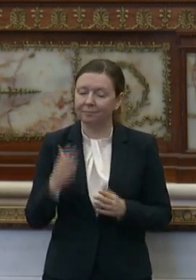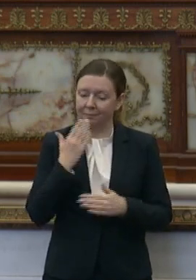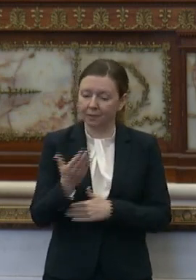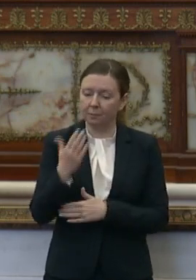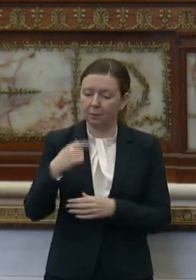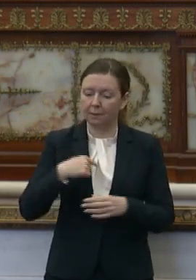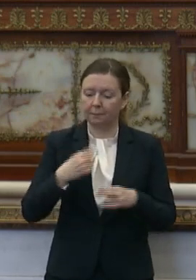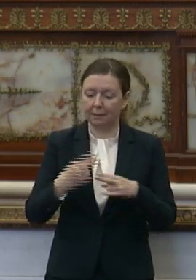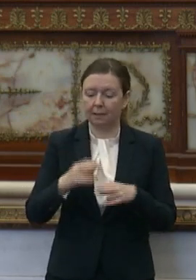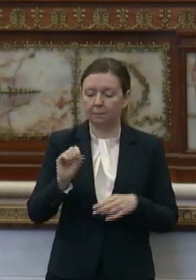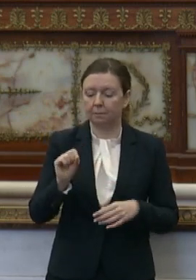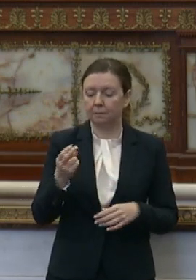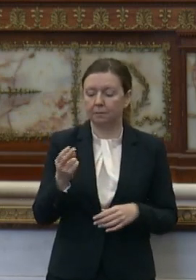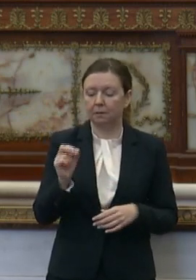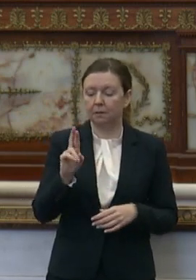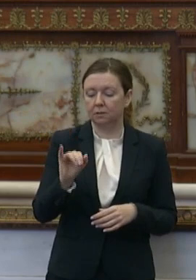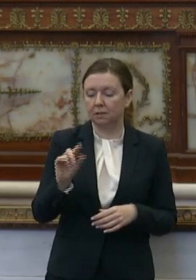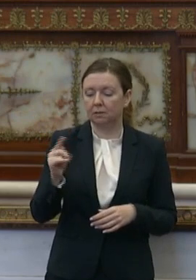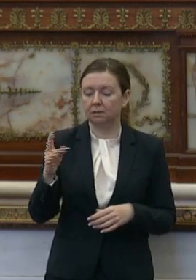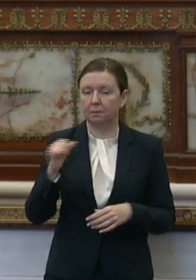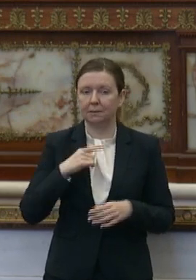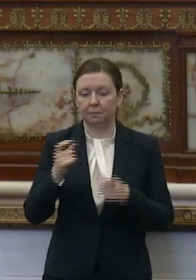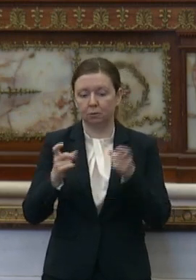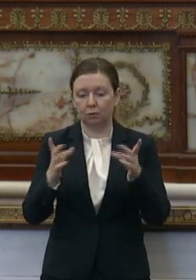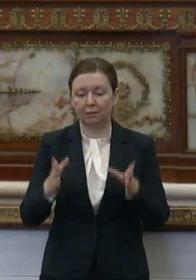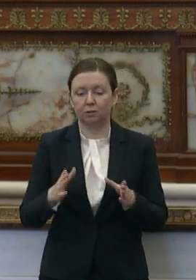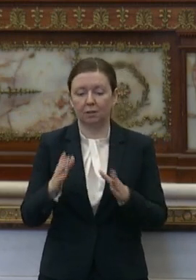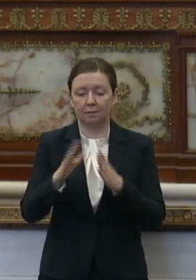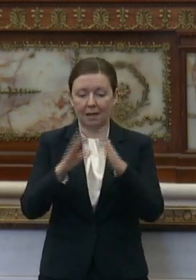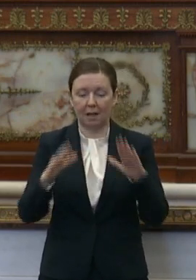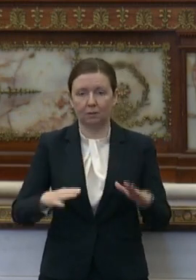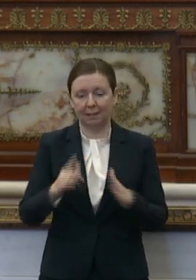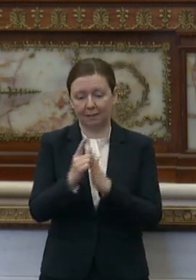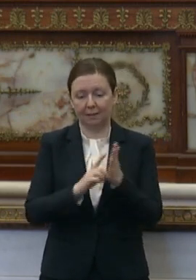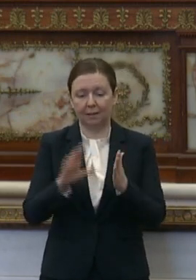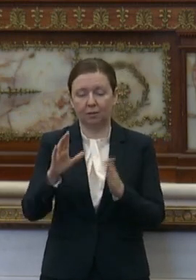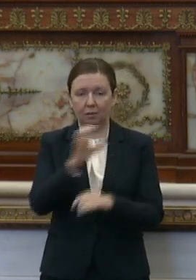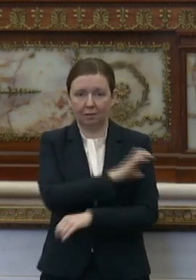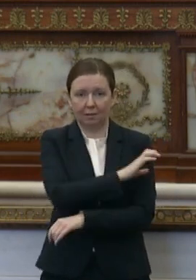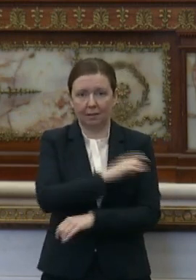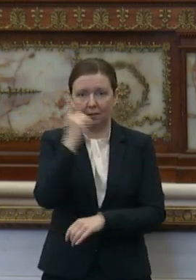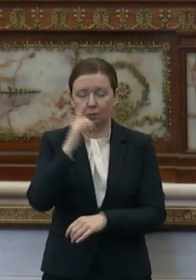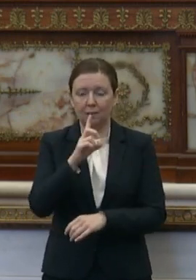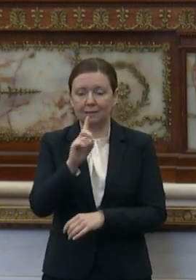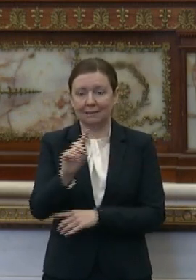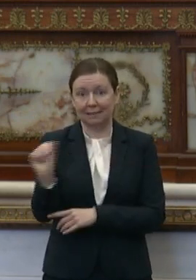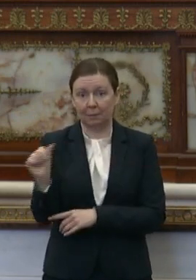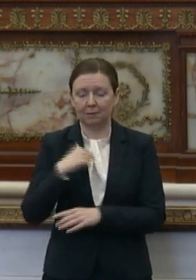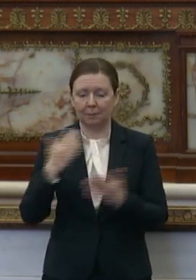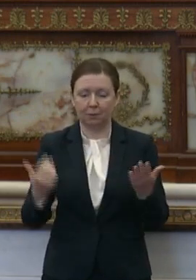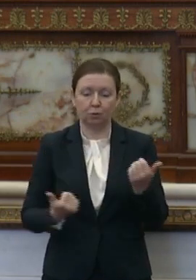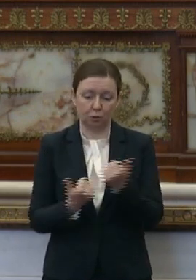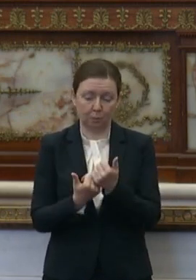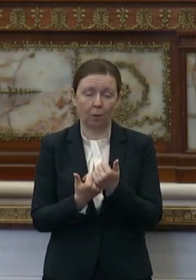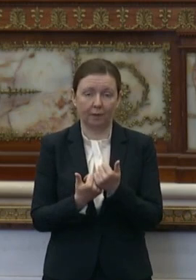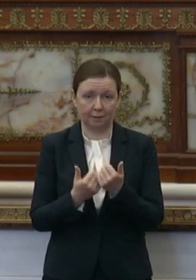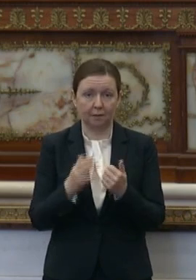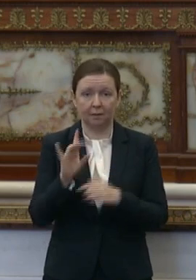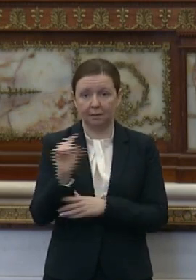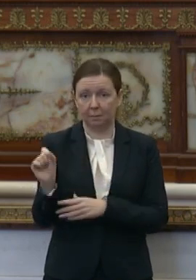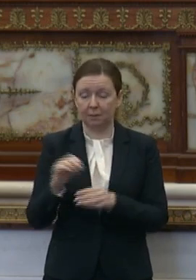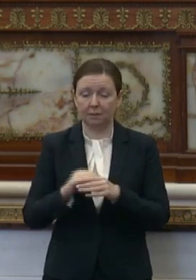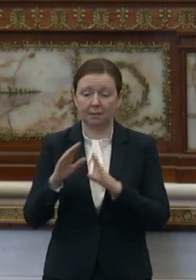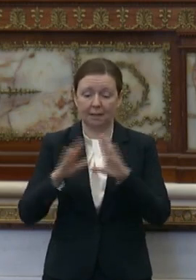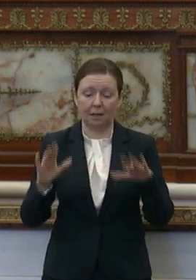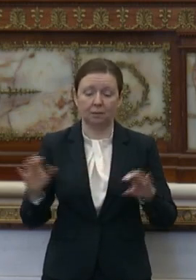morning. My name is Sherry Thomas, and I'm the Director of Housing at the Legal Clinic for the Disabled. I'm here to support the bills in the Emergency Housing Protection